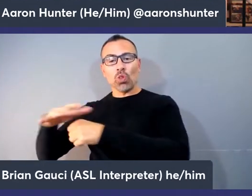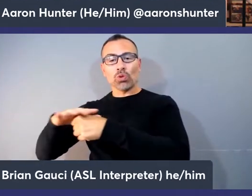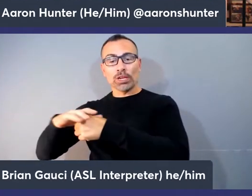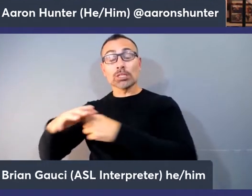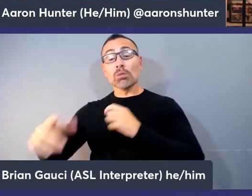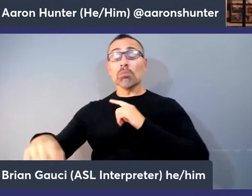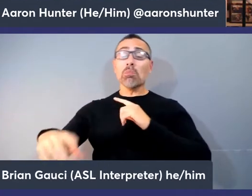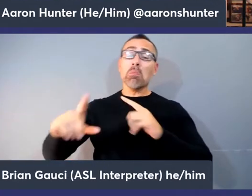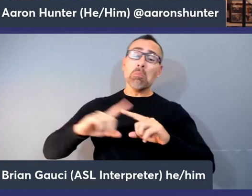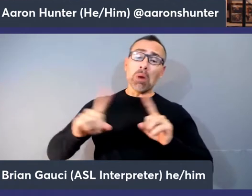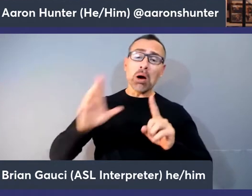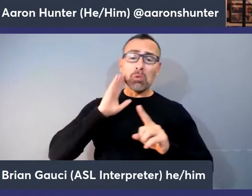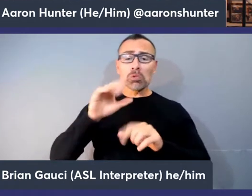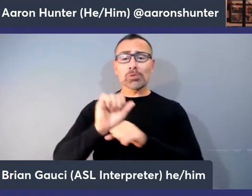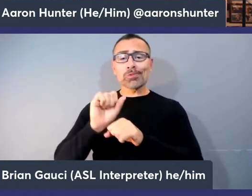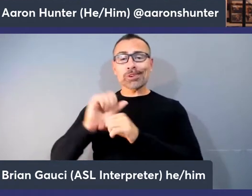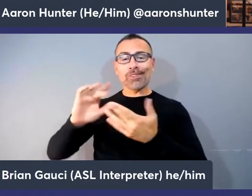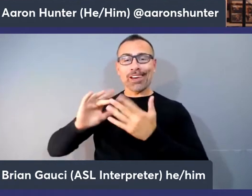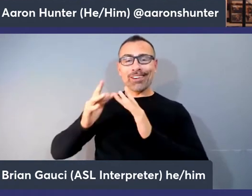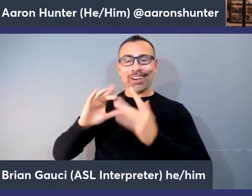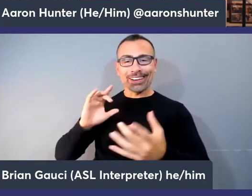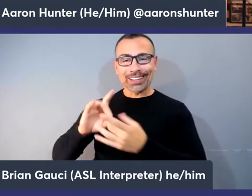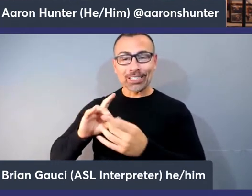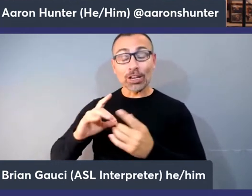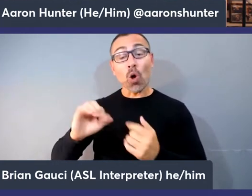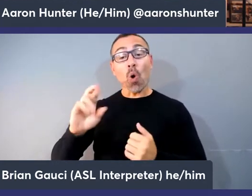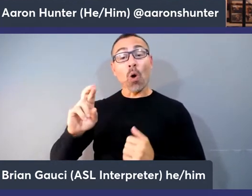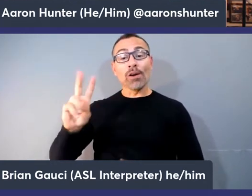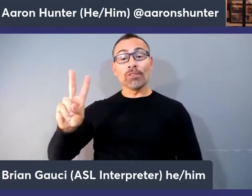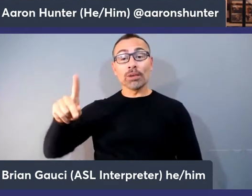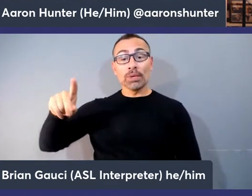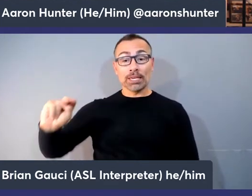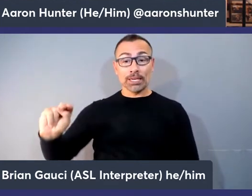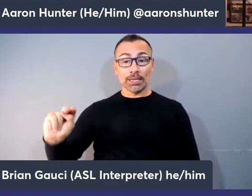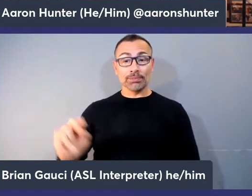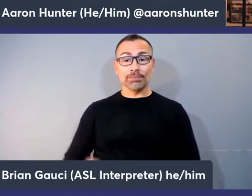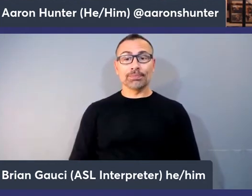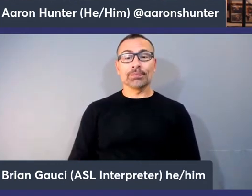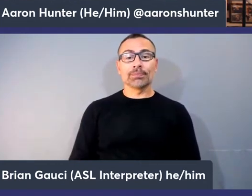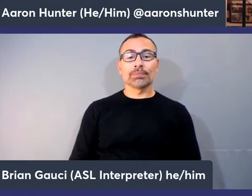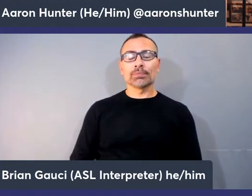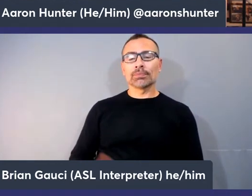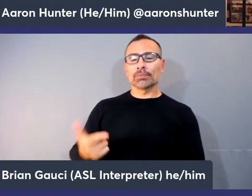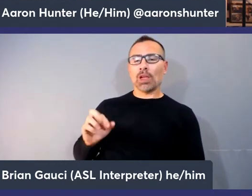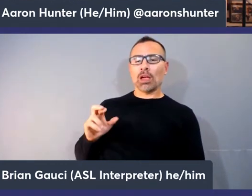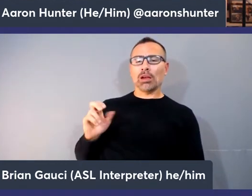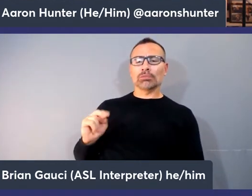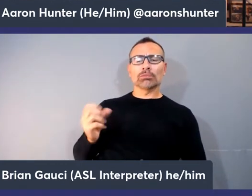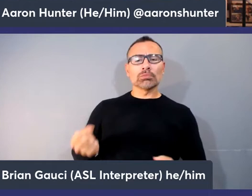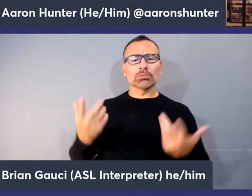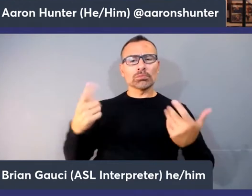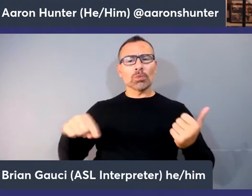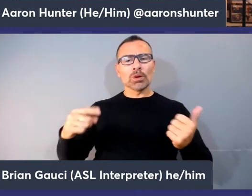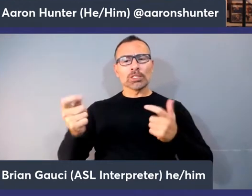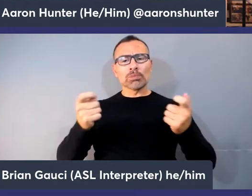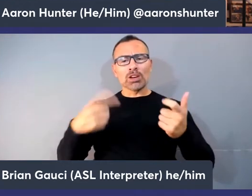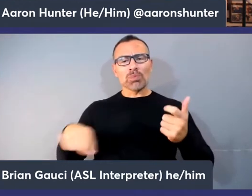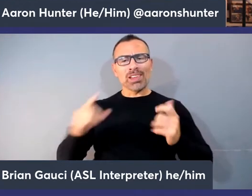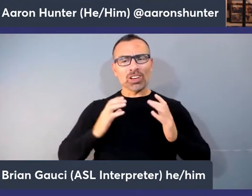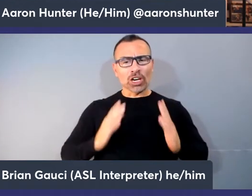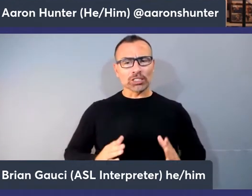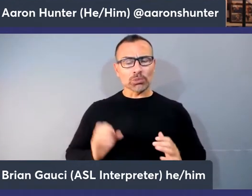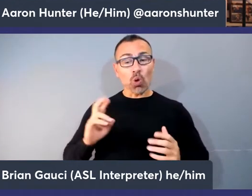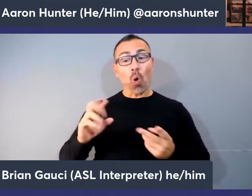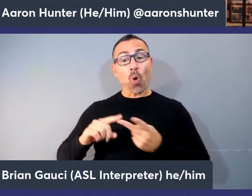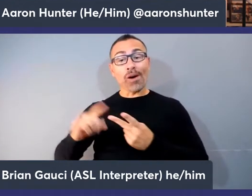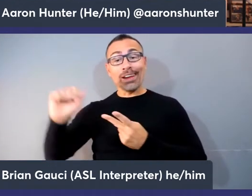Okay. That's really cool. And how much of this is managed by the customer or AWS? So Amazon